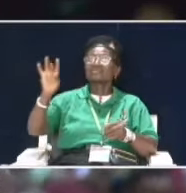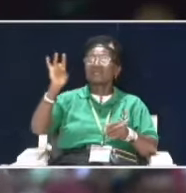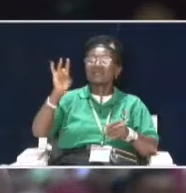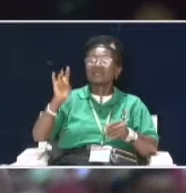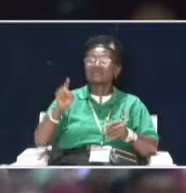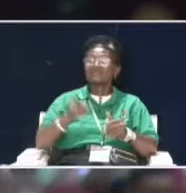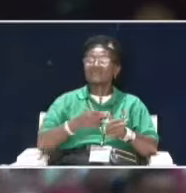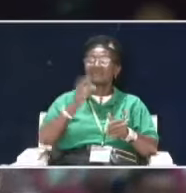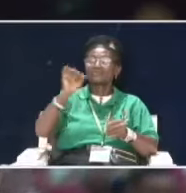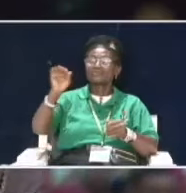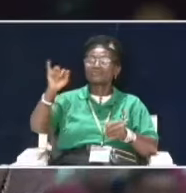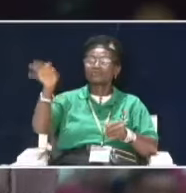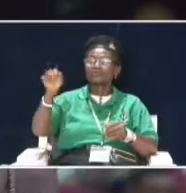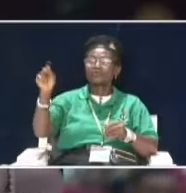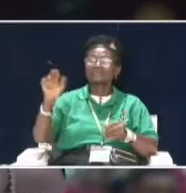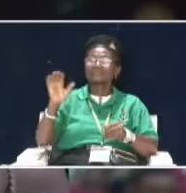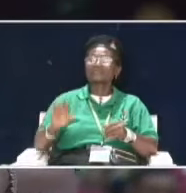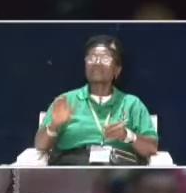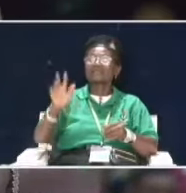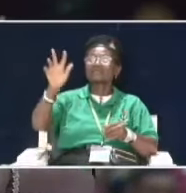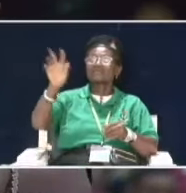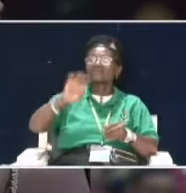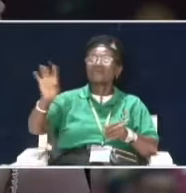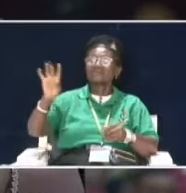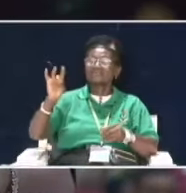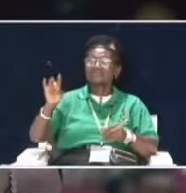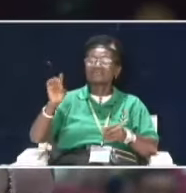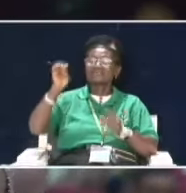1 John chapter 3, verse 8. It says,